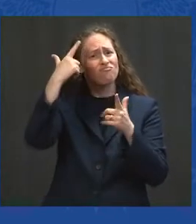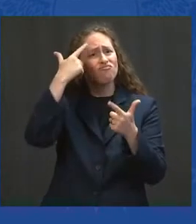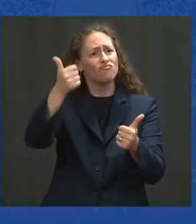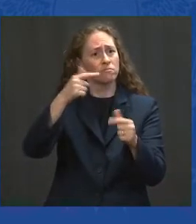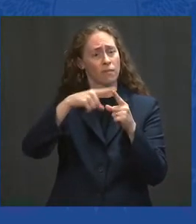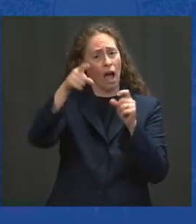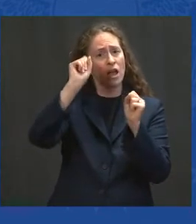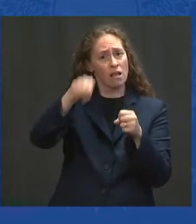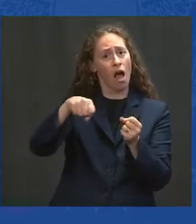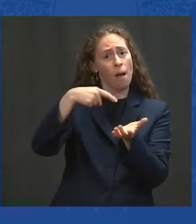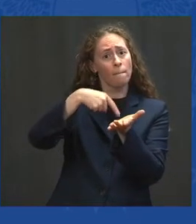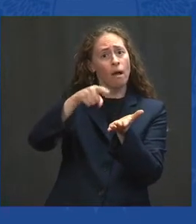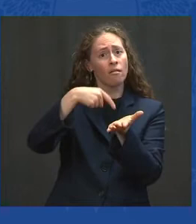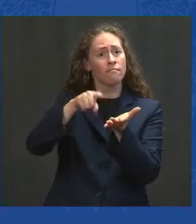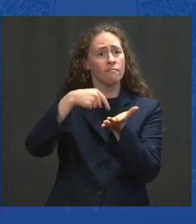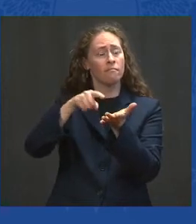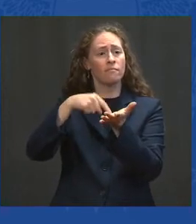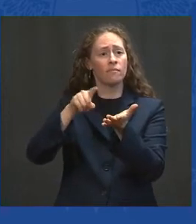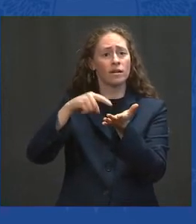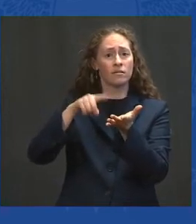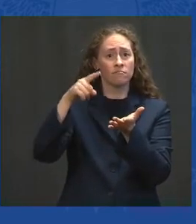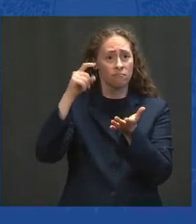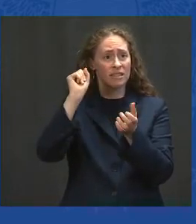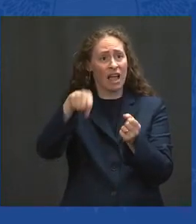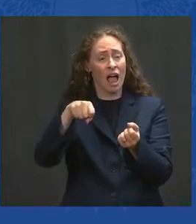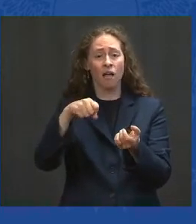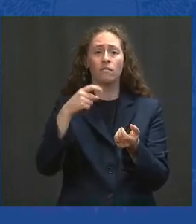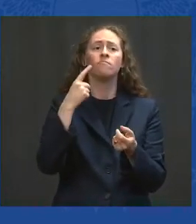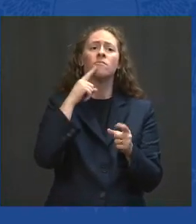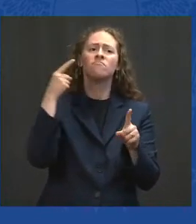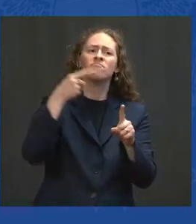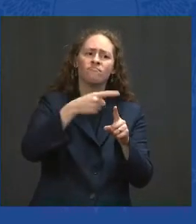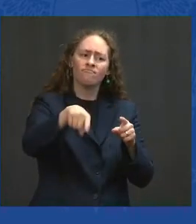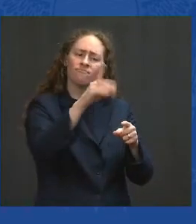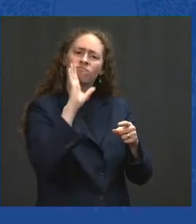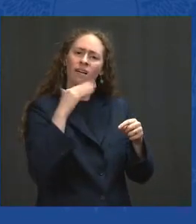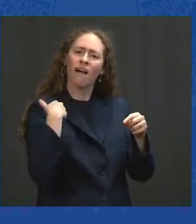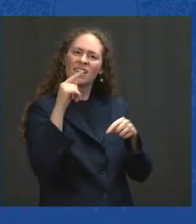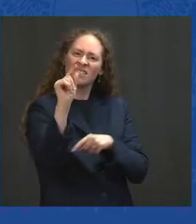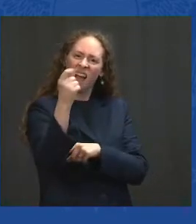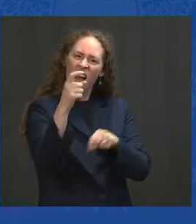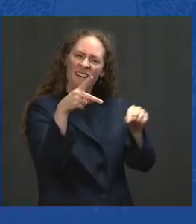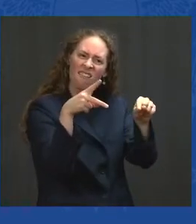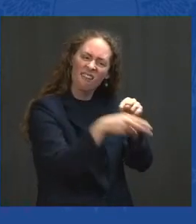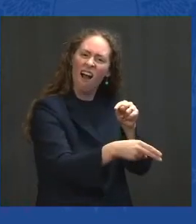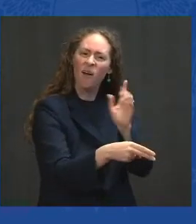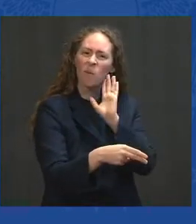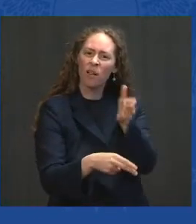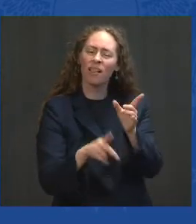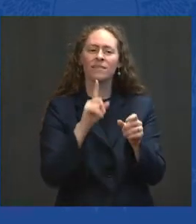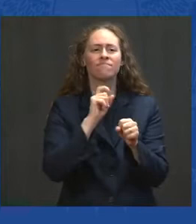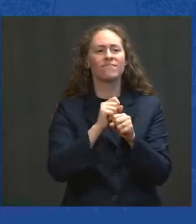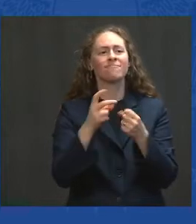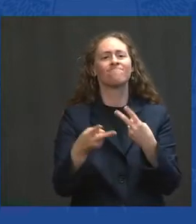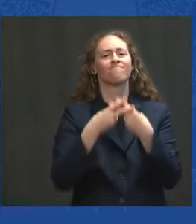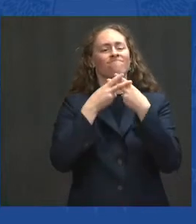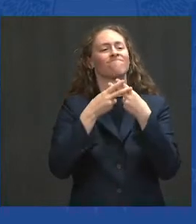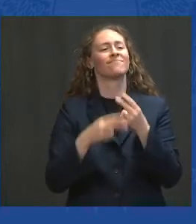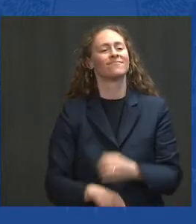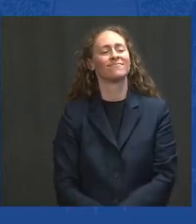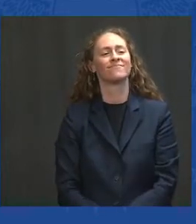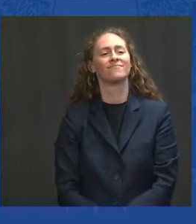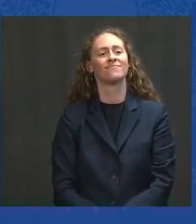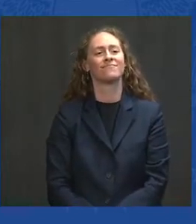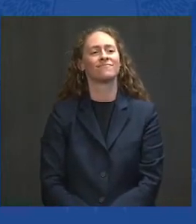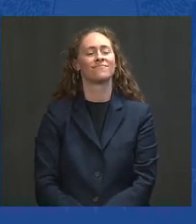for your children, a tax cut. And here's how the tax credit works. For every child under the age of